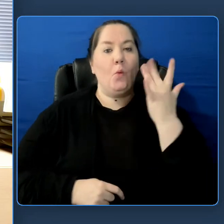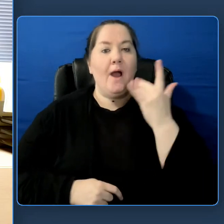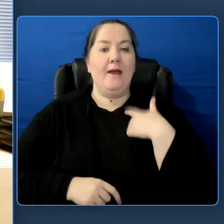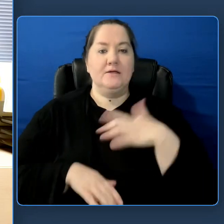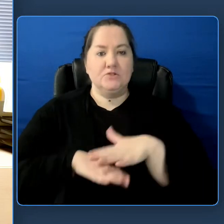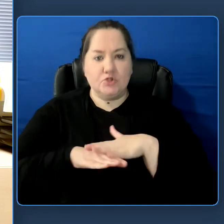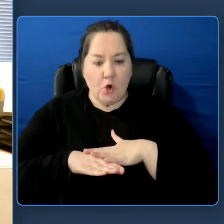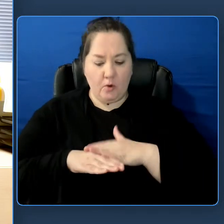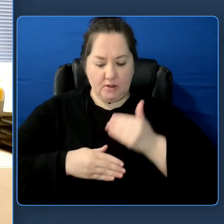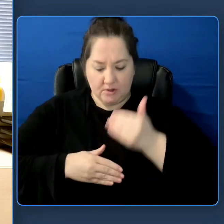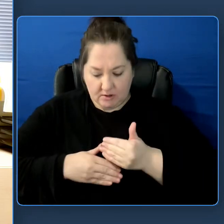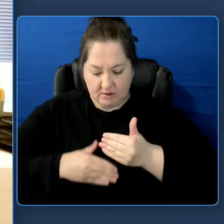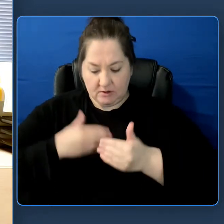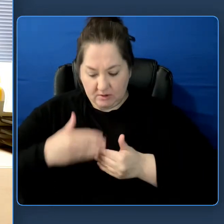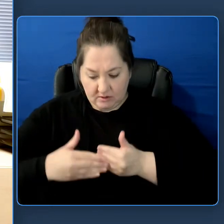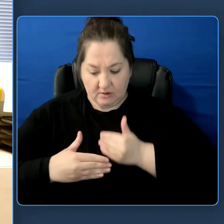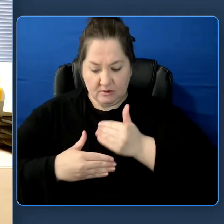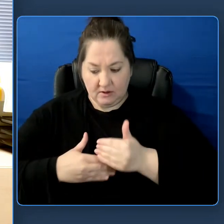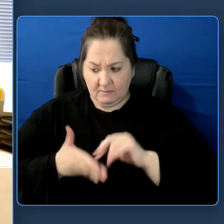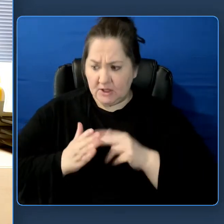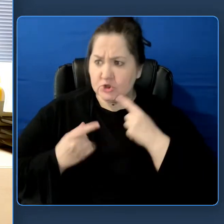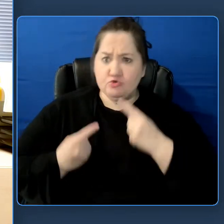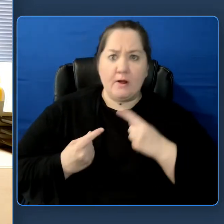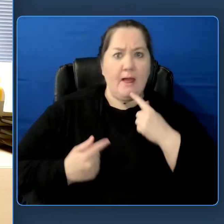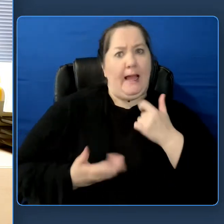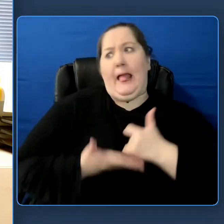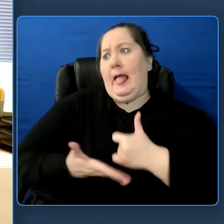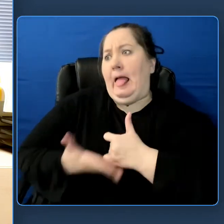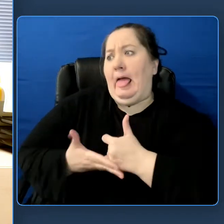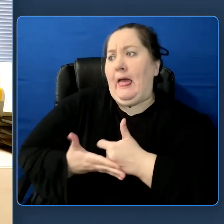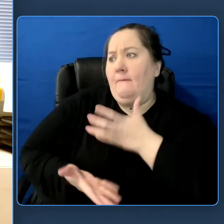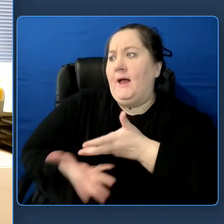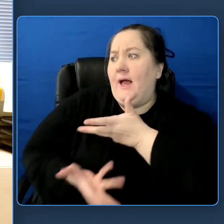more methodical didn't mean that she was necessarily struggling.